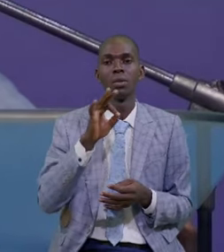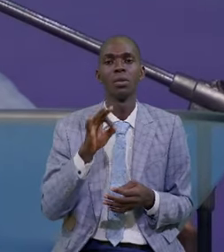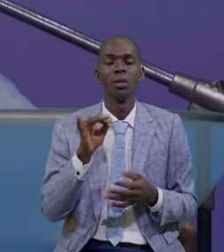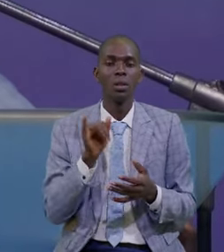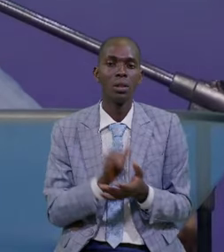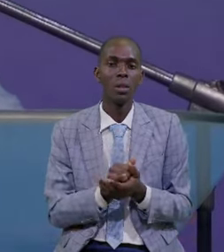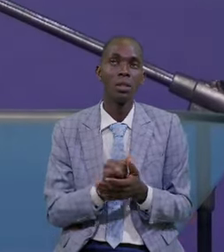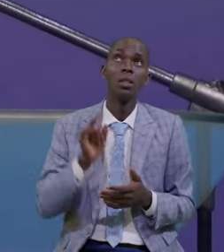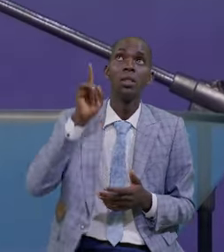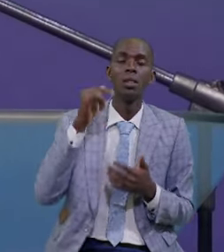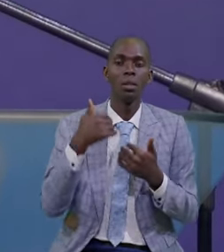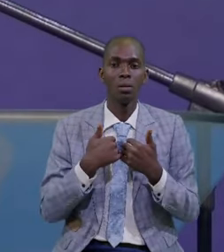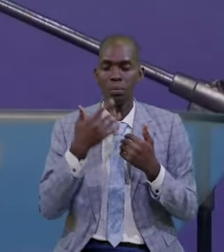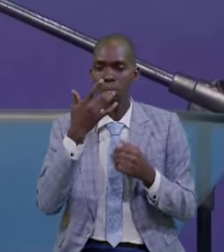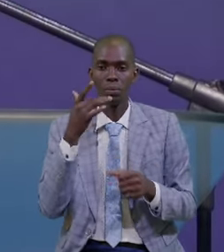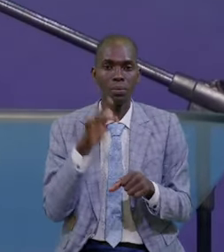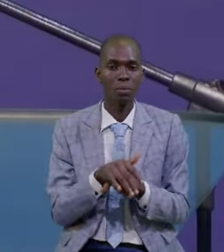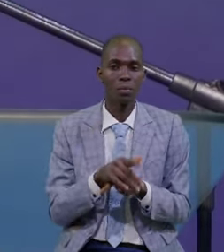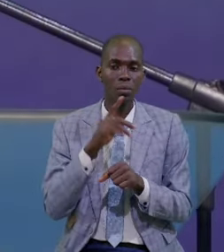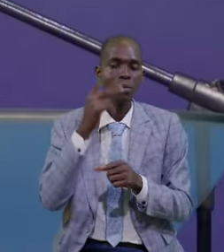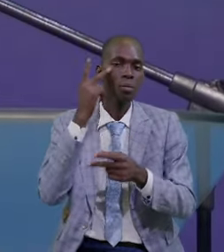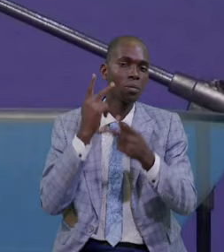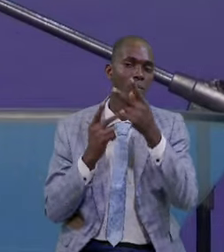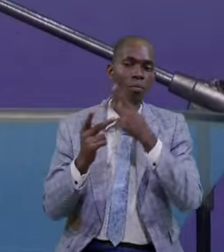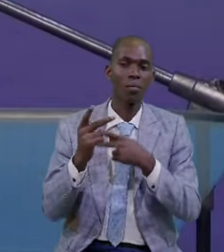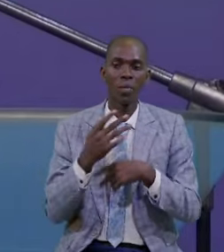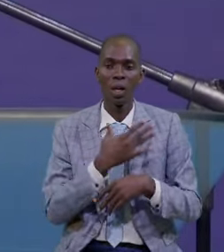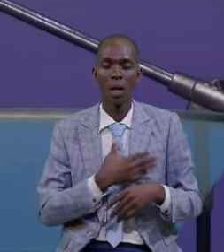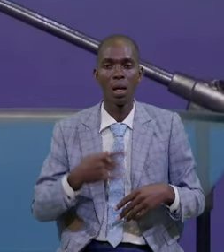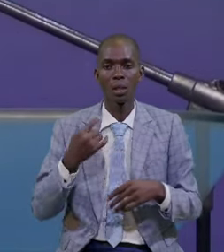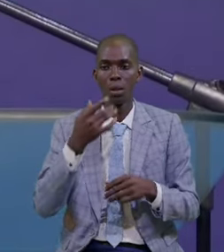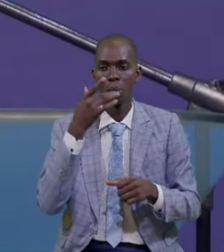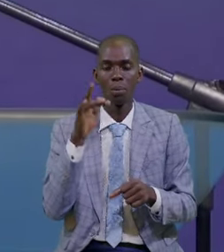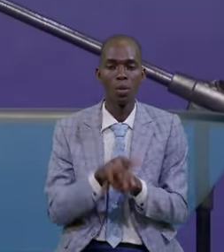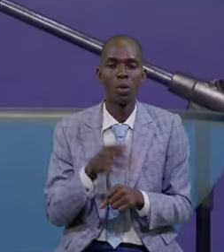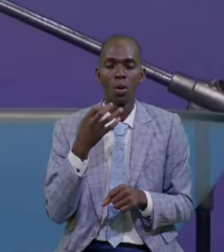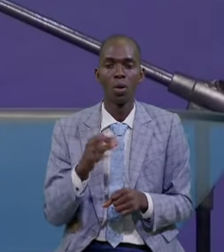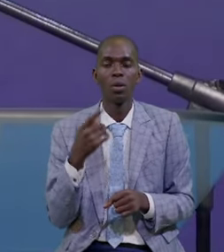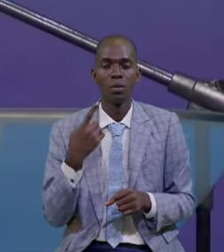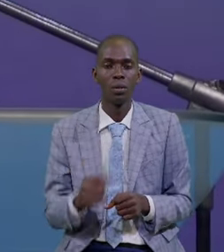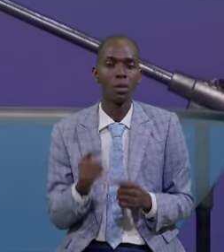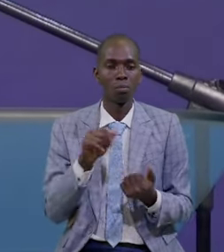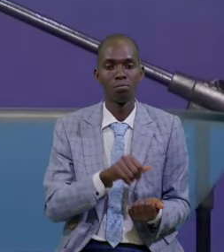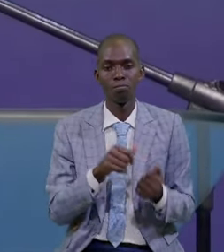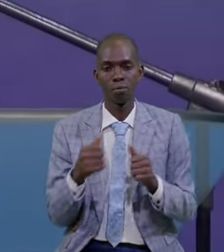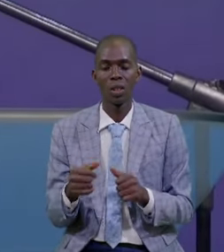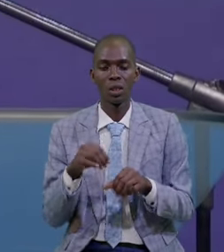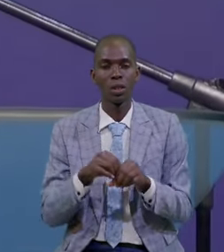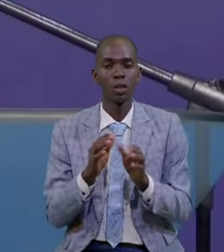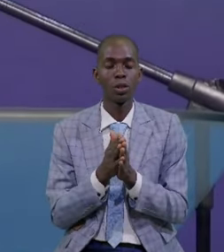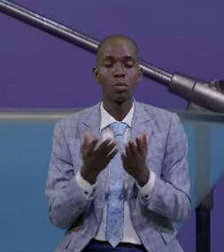had promised, the prophecy and the promise of the baptism. Isaiah